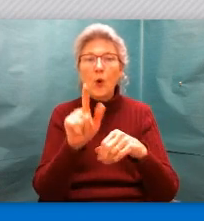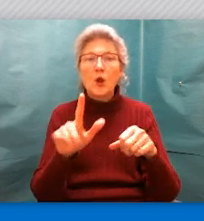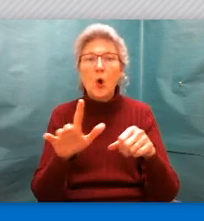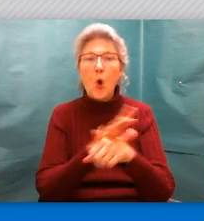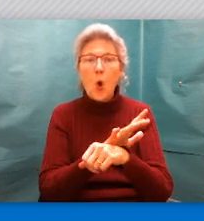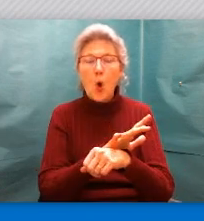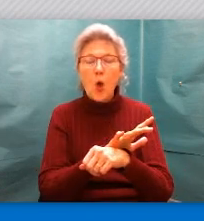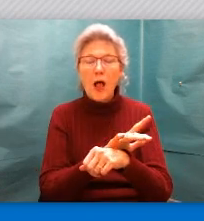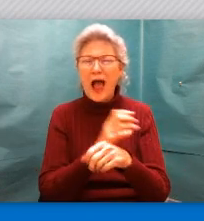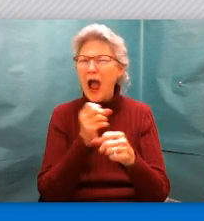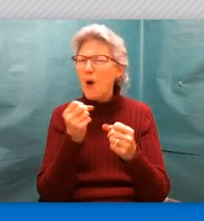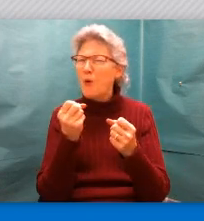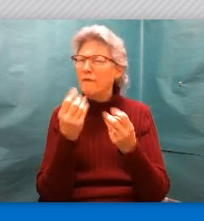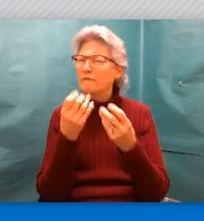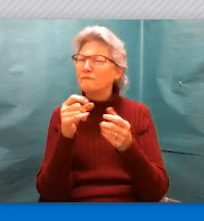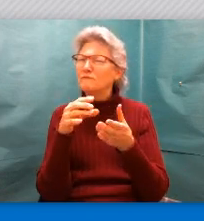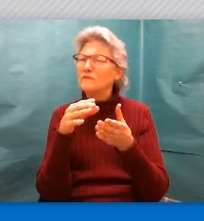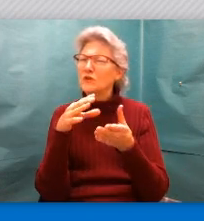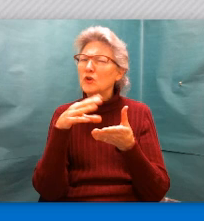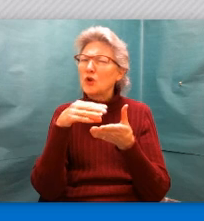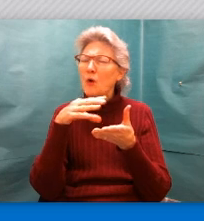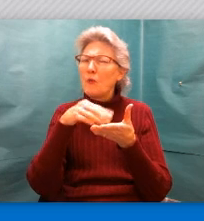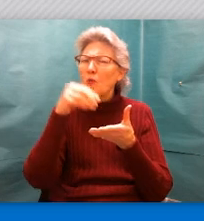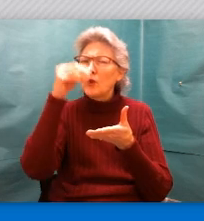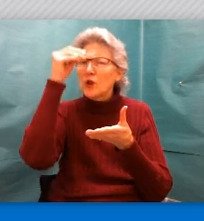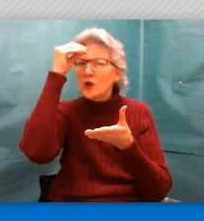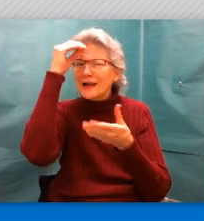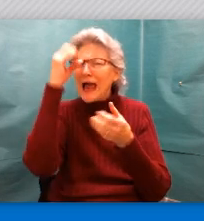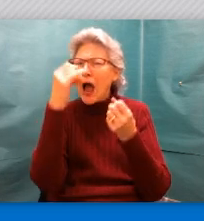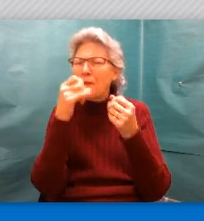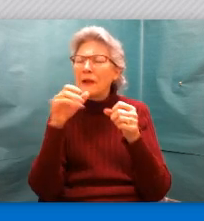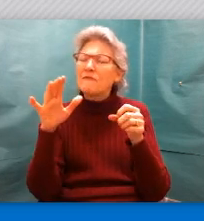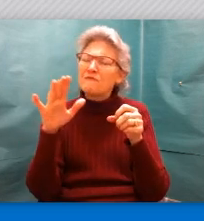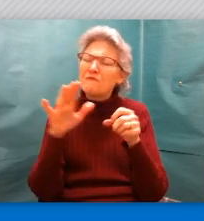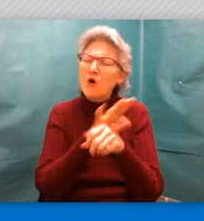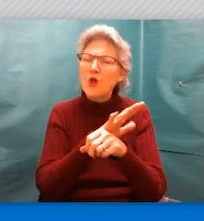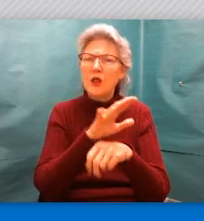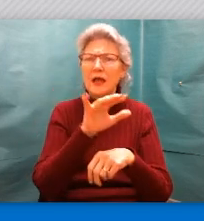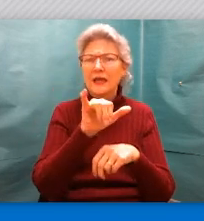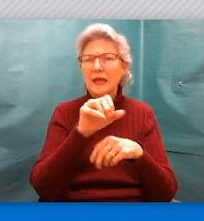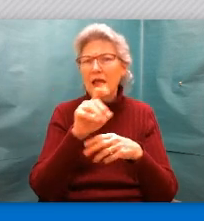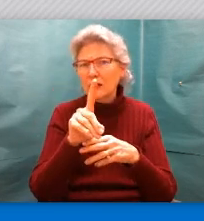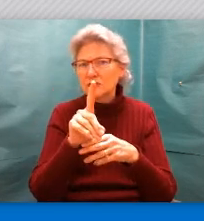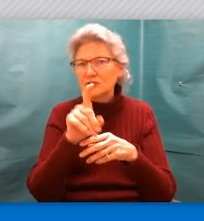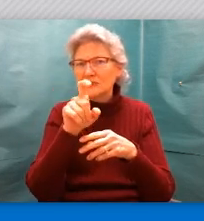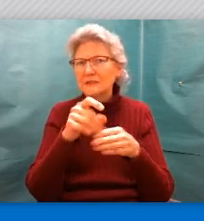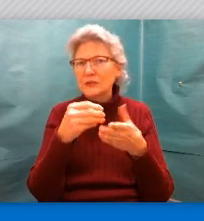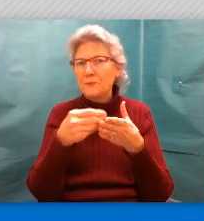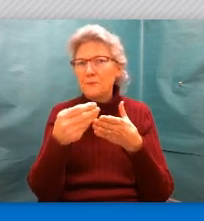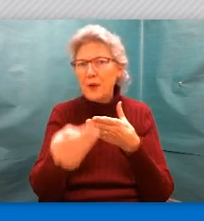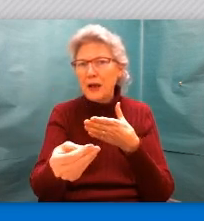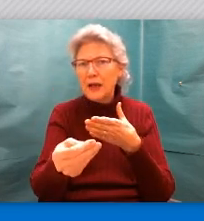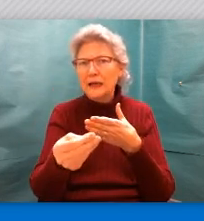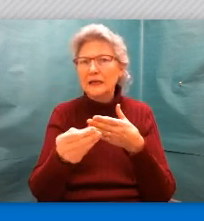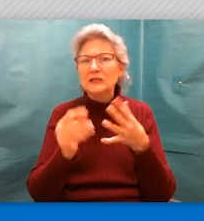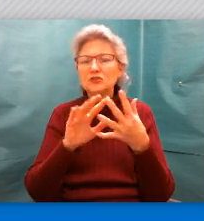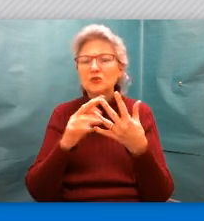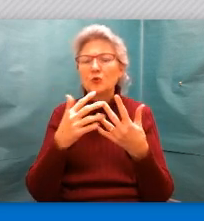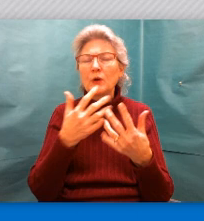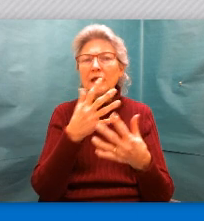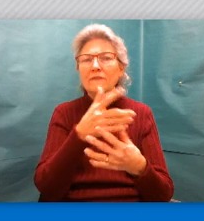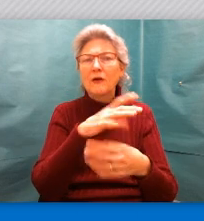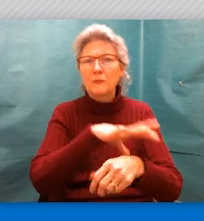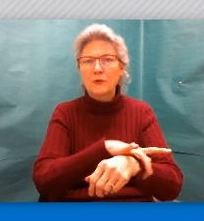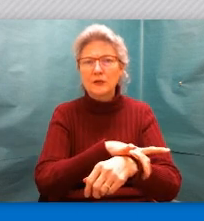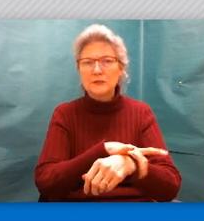out how many total yards I need to buy, or Charlene needs to buy in order to weave the bracelet. So that's 3 thirds. So let's take a look